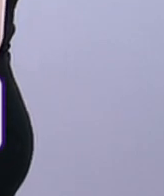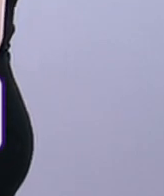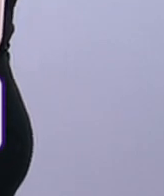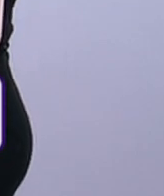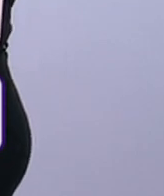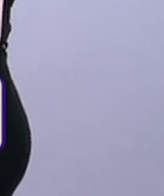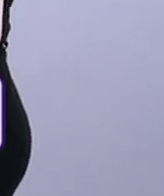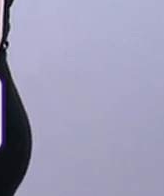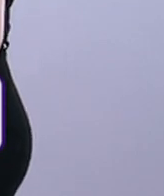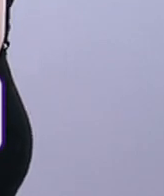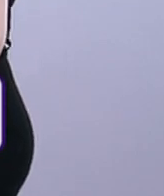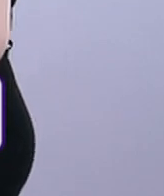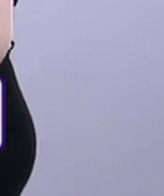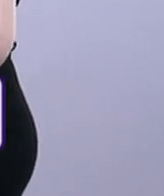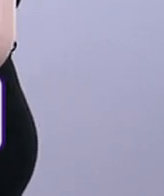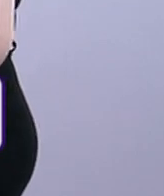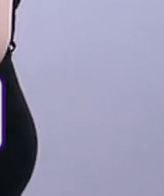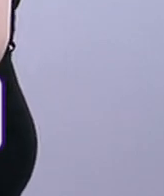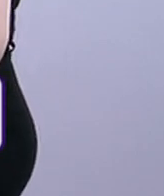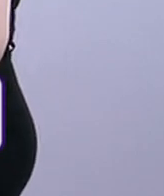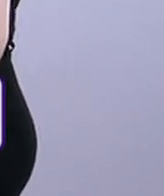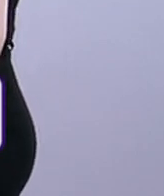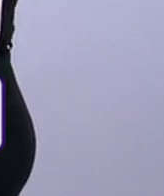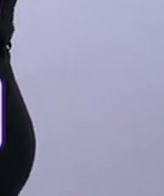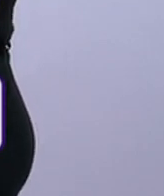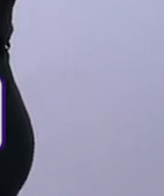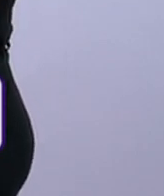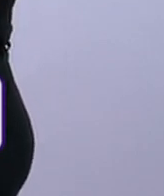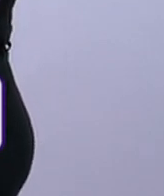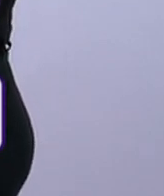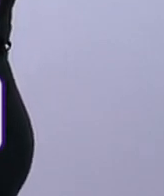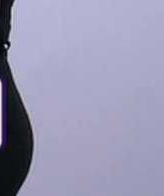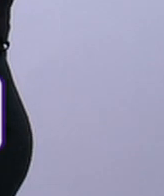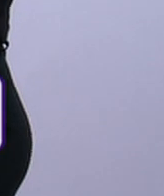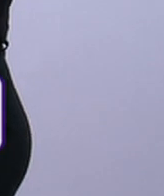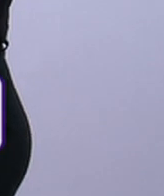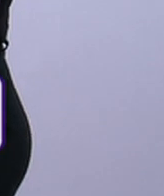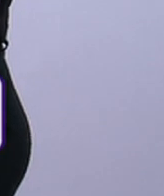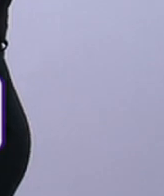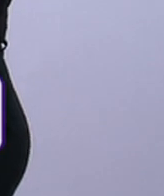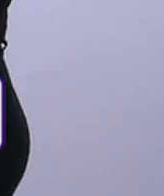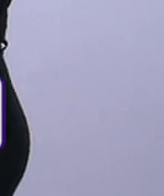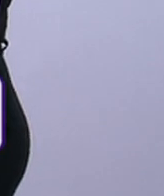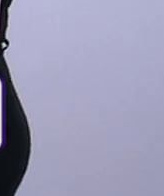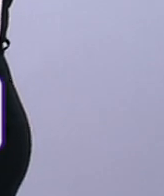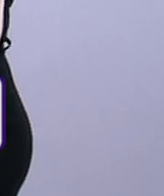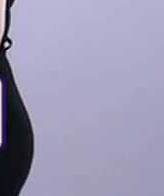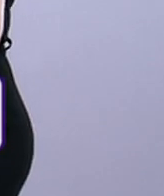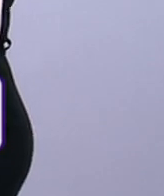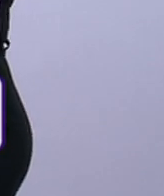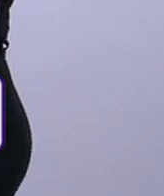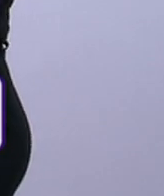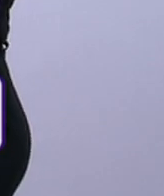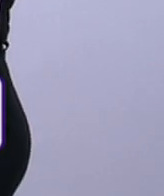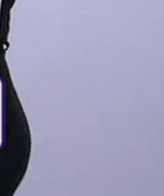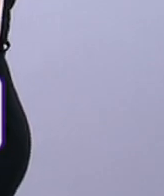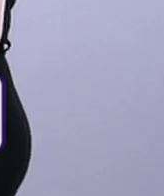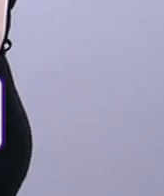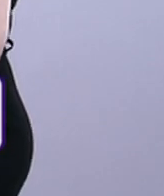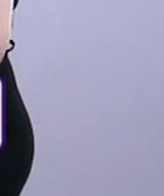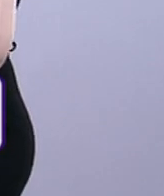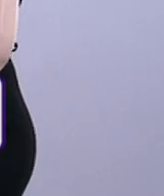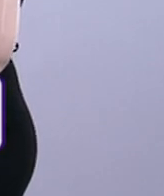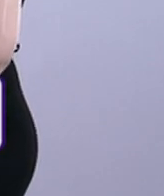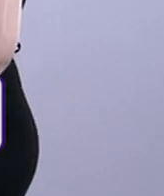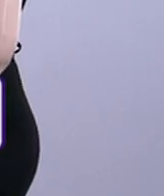Yes. It is C. Very good. Now, look at the bubbles.